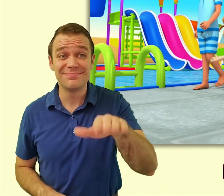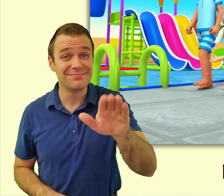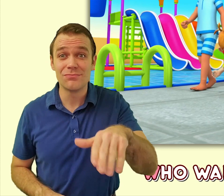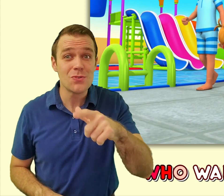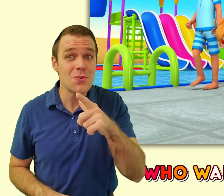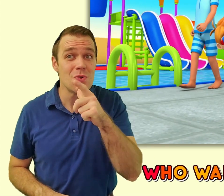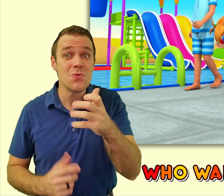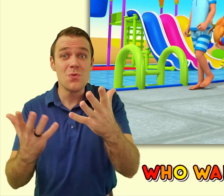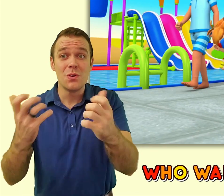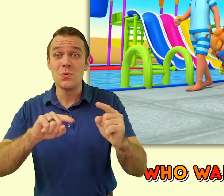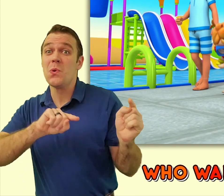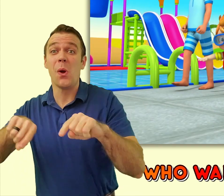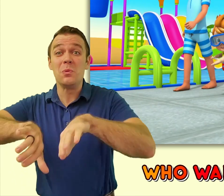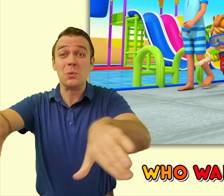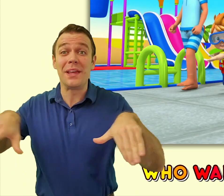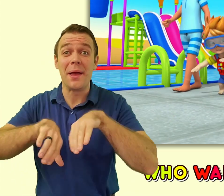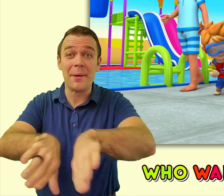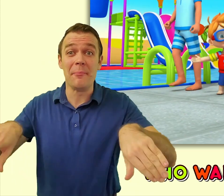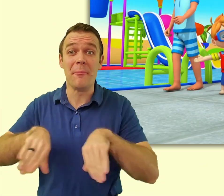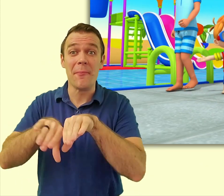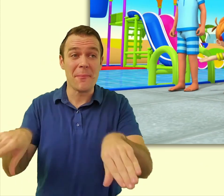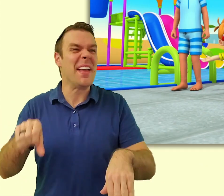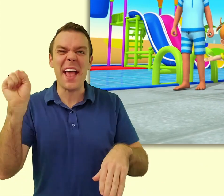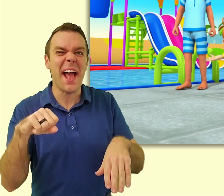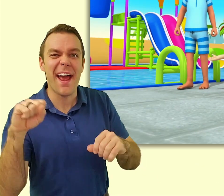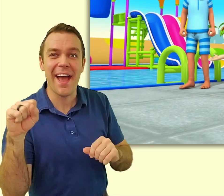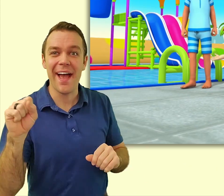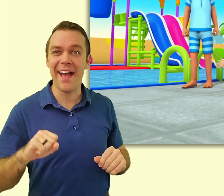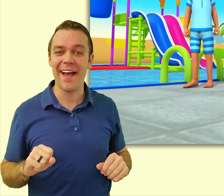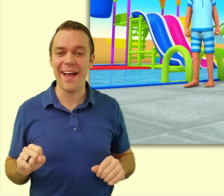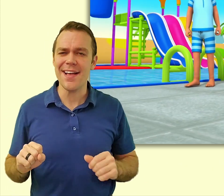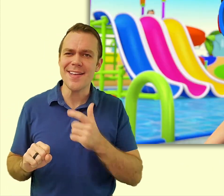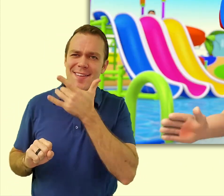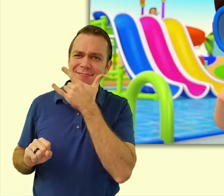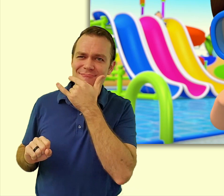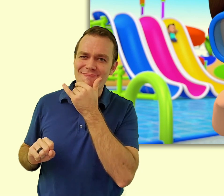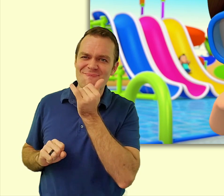Hey, buddies! Who wants to go swimming? Yeah!